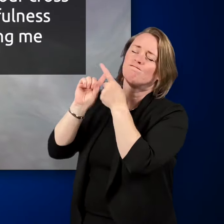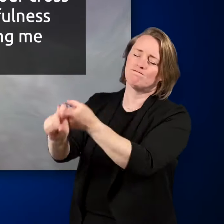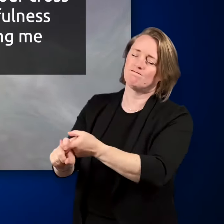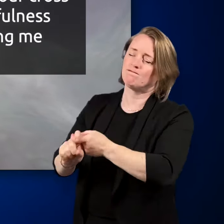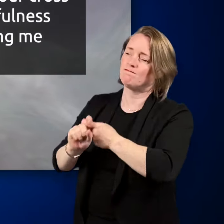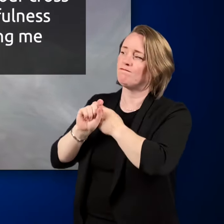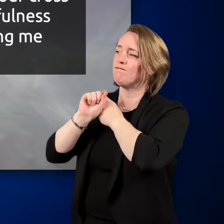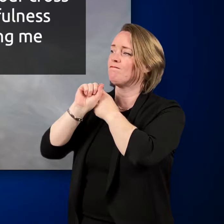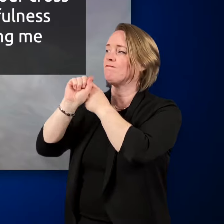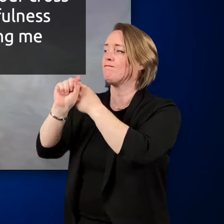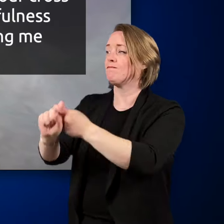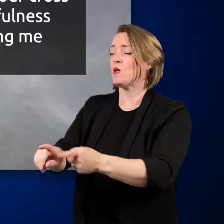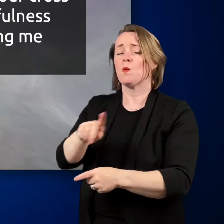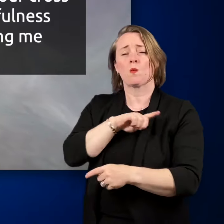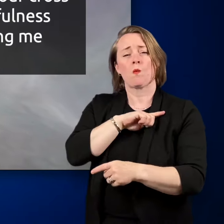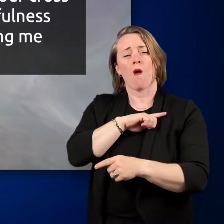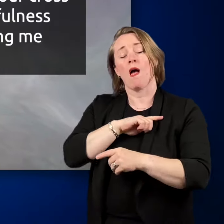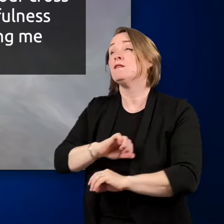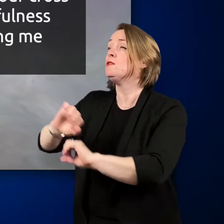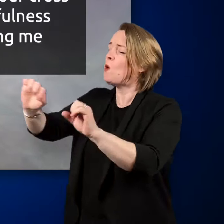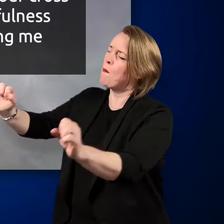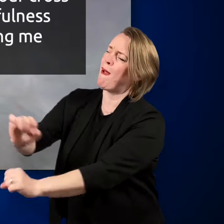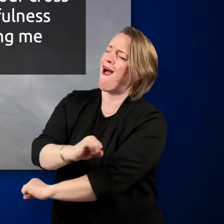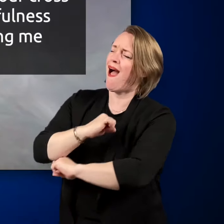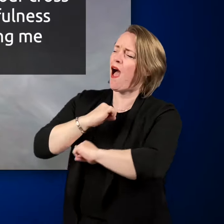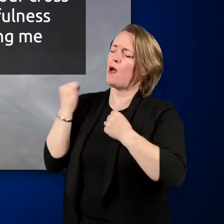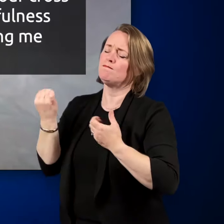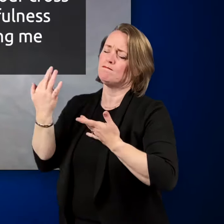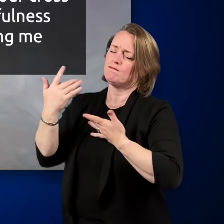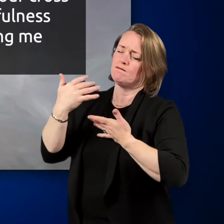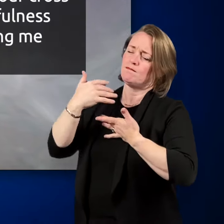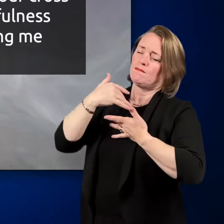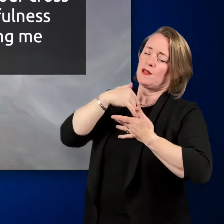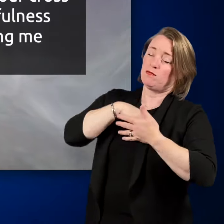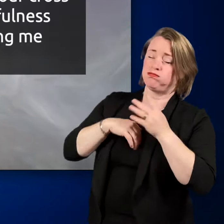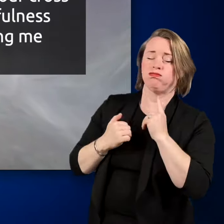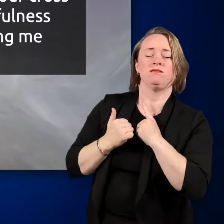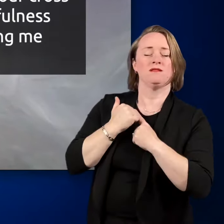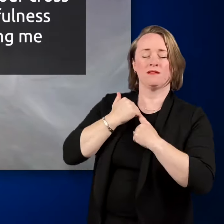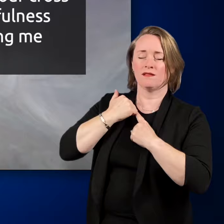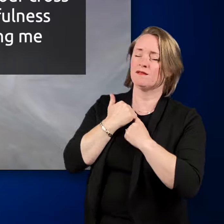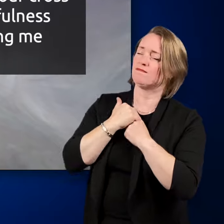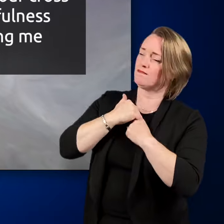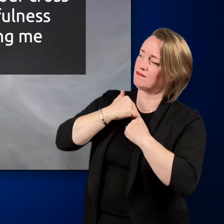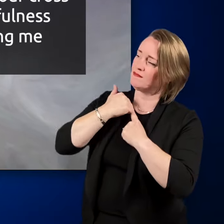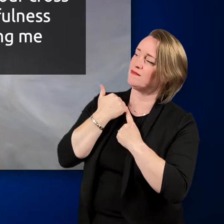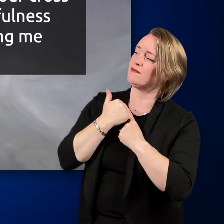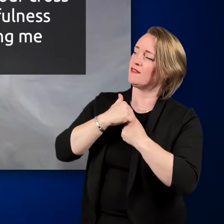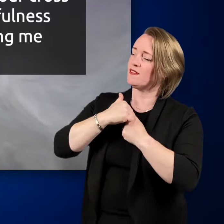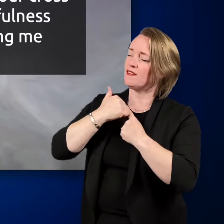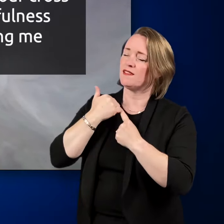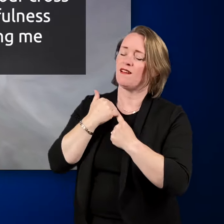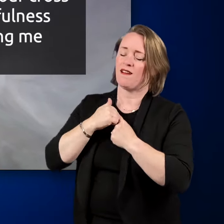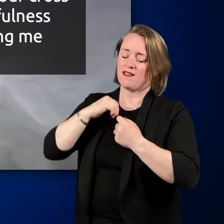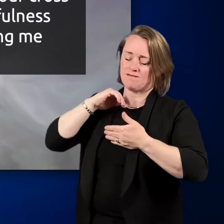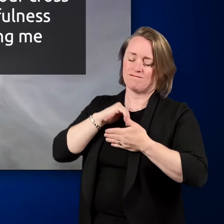faithfulness, for your power work in me